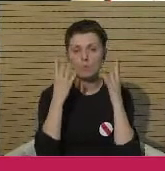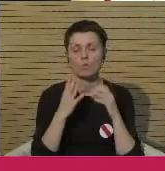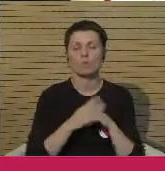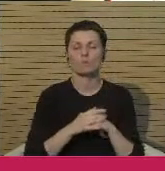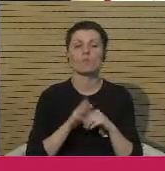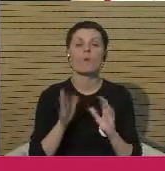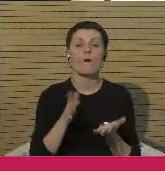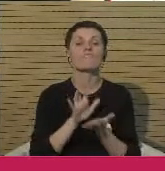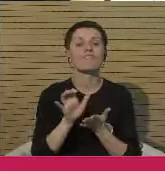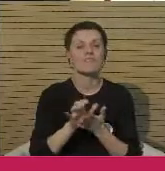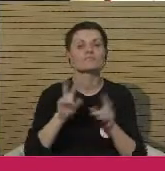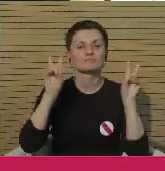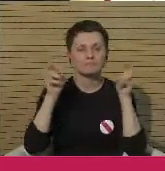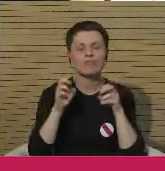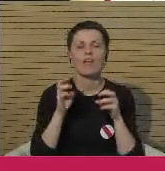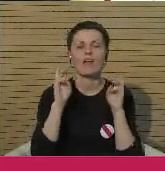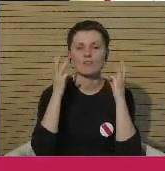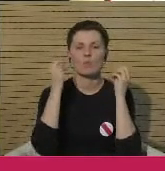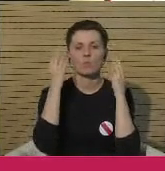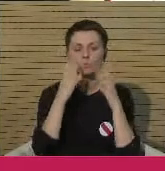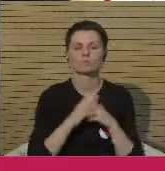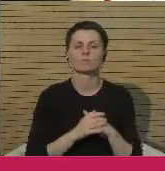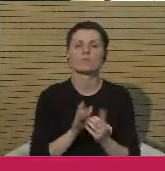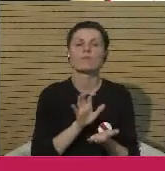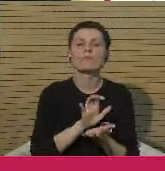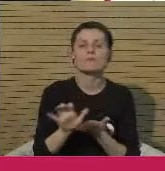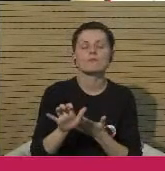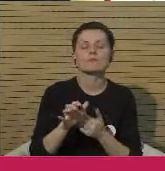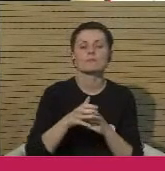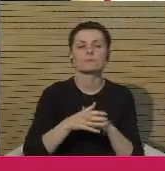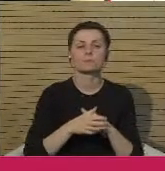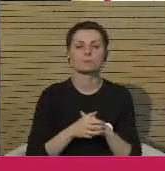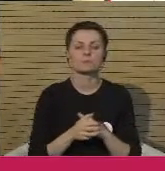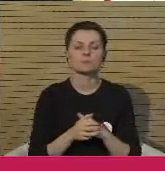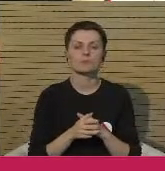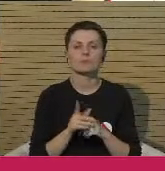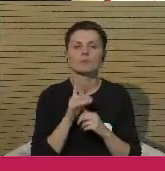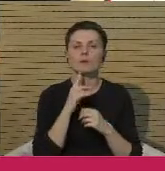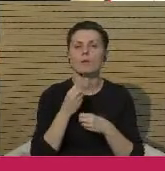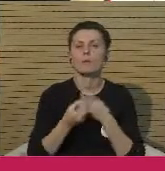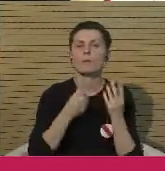and we published as a publishing house